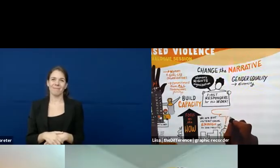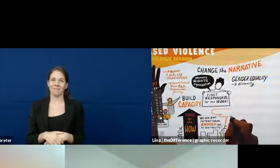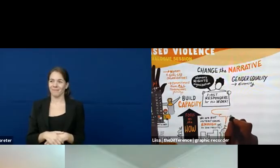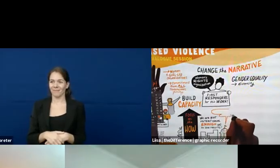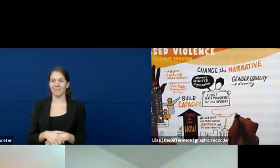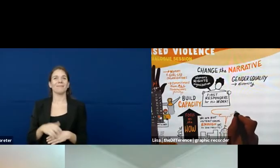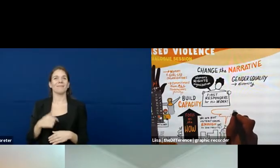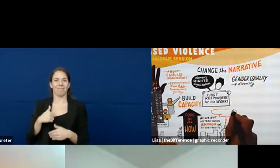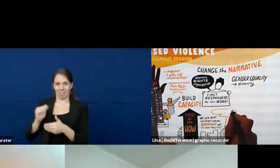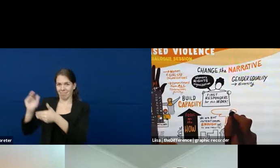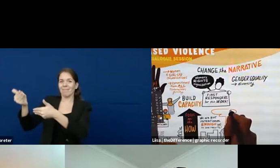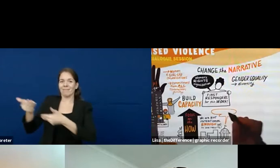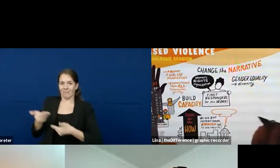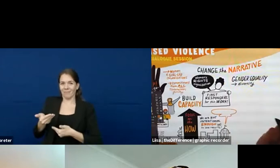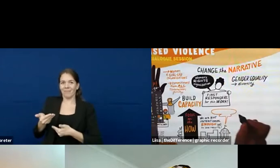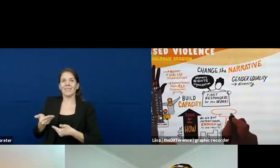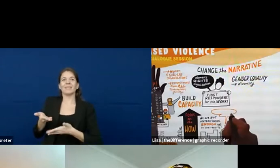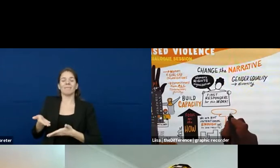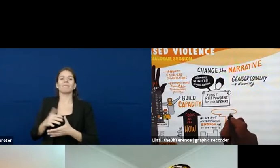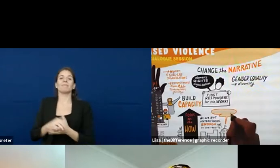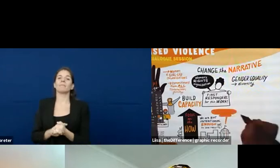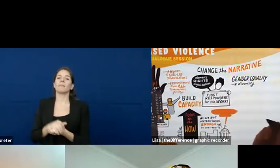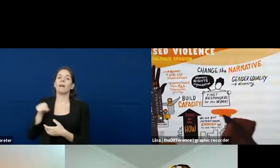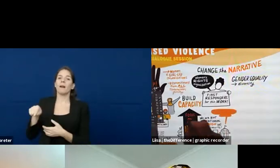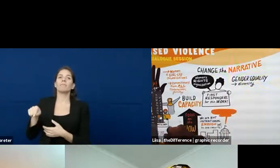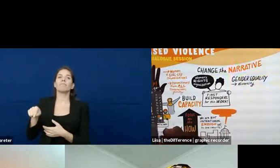Organization, another Action Coalition leader.